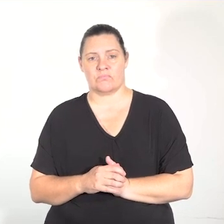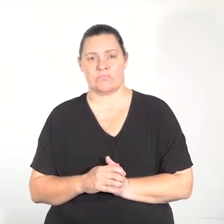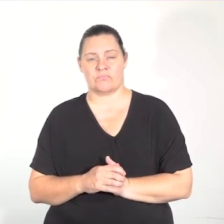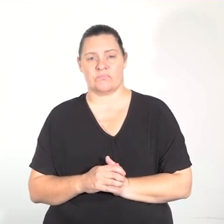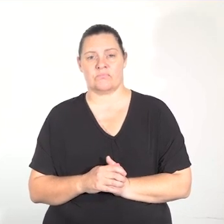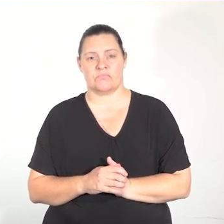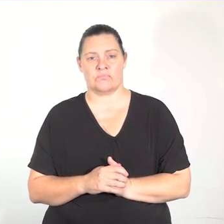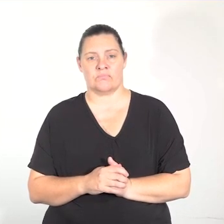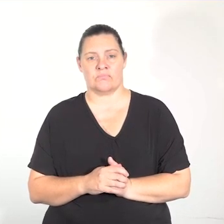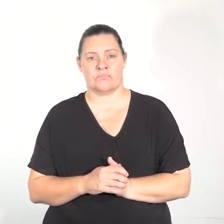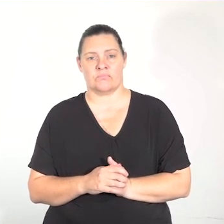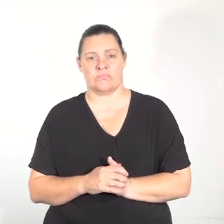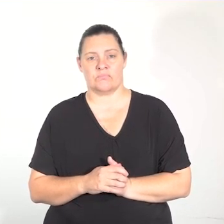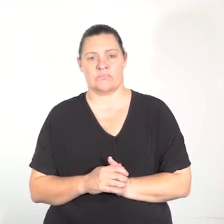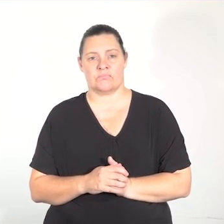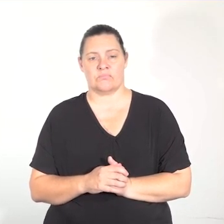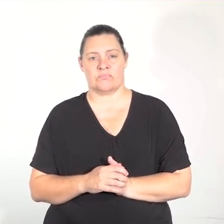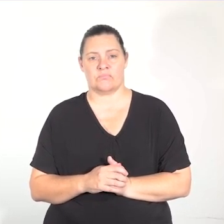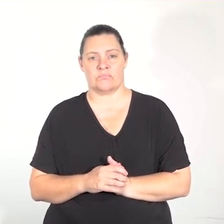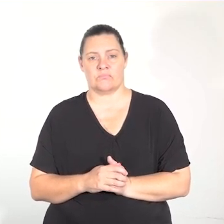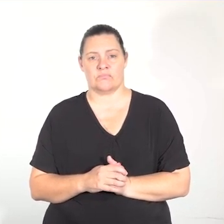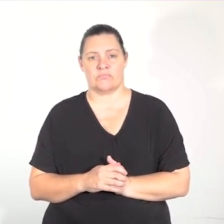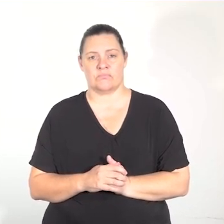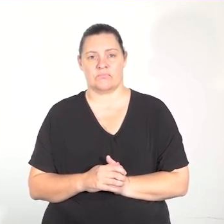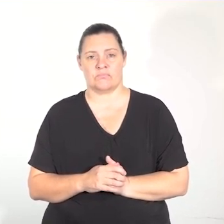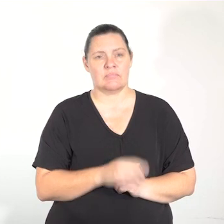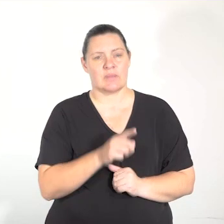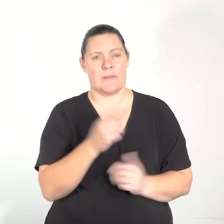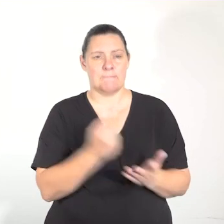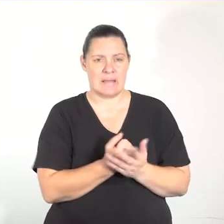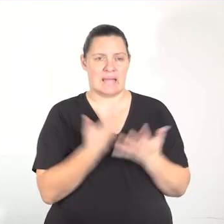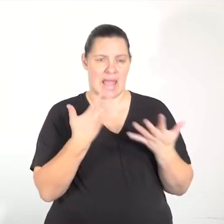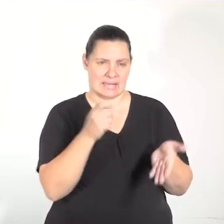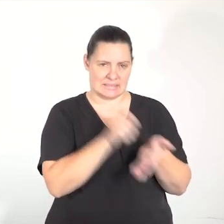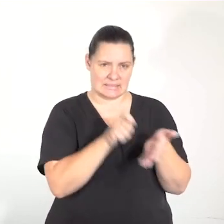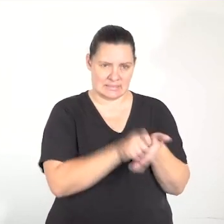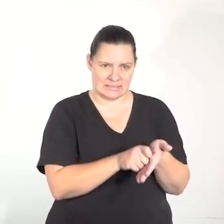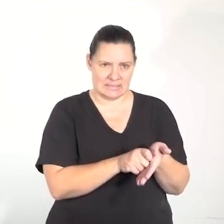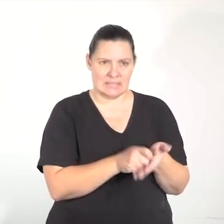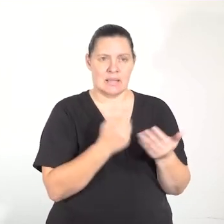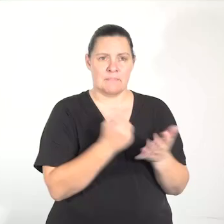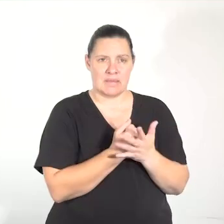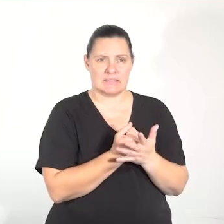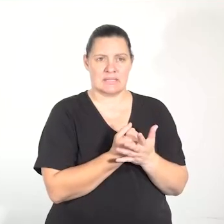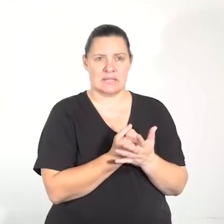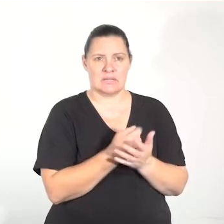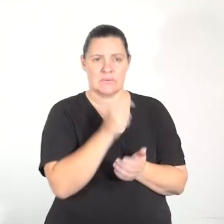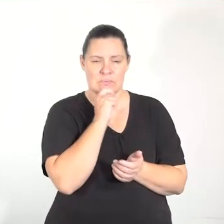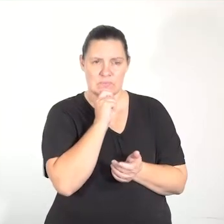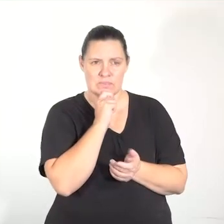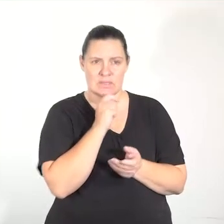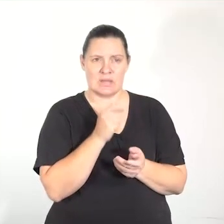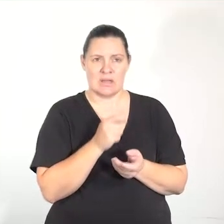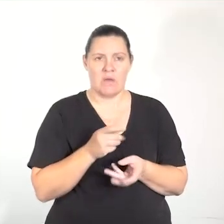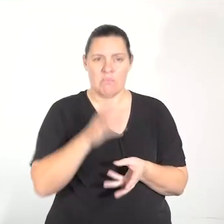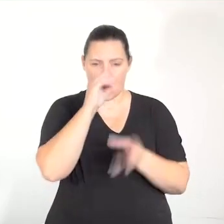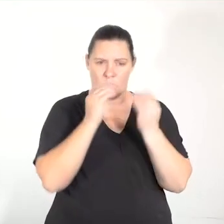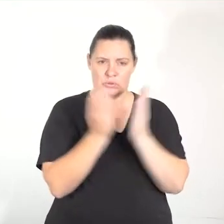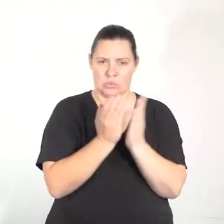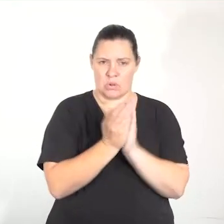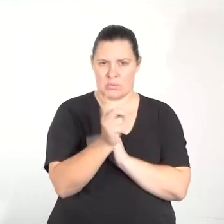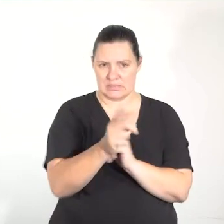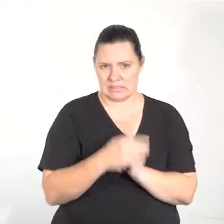total cost that Themba spent at the grocery store. Let's look at what Themba bought. So they are telling us that he bought